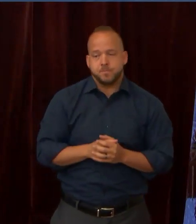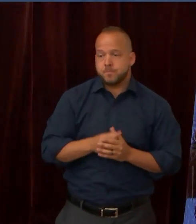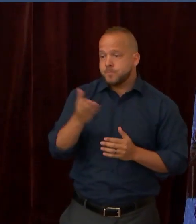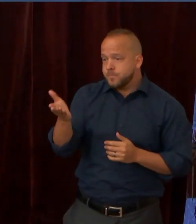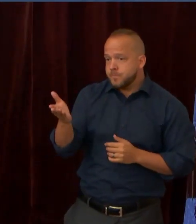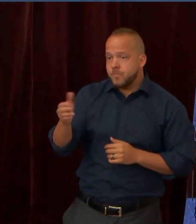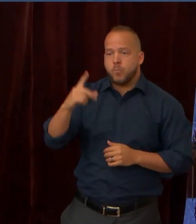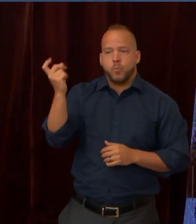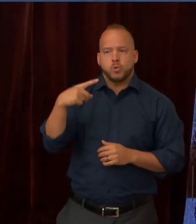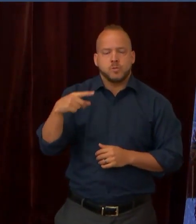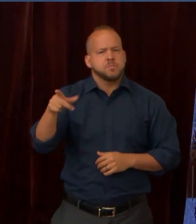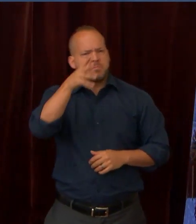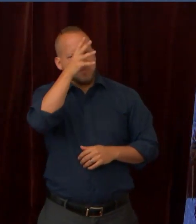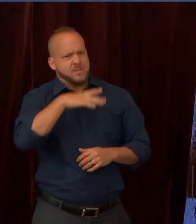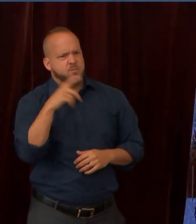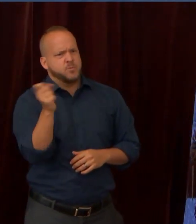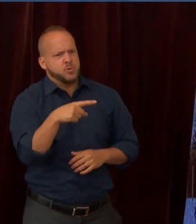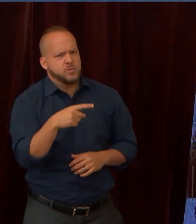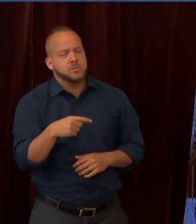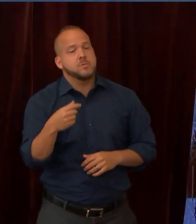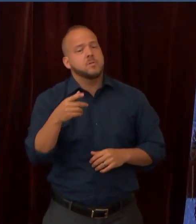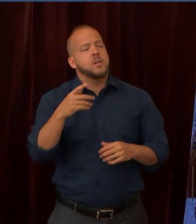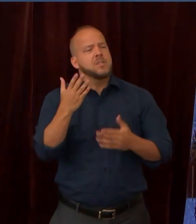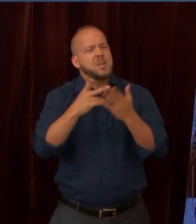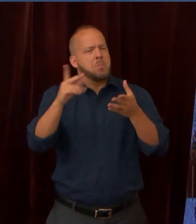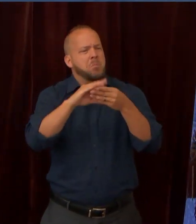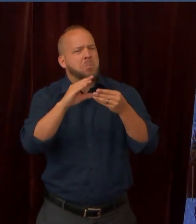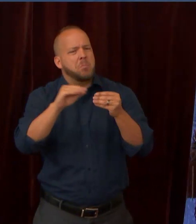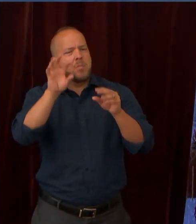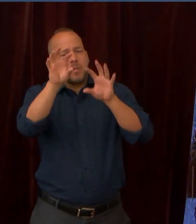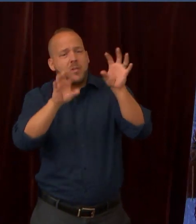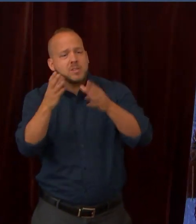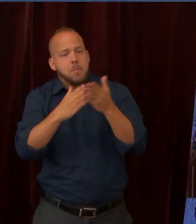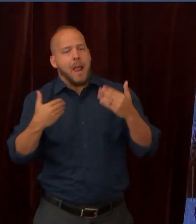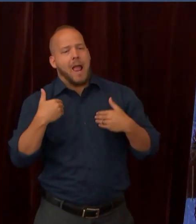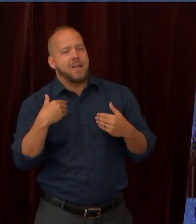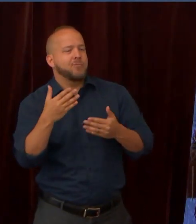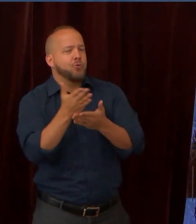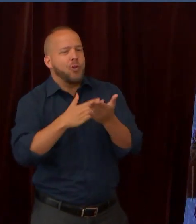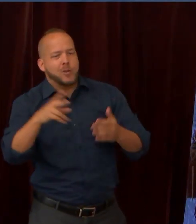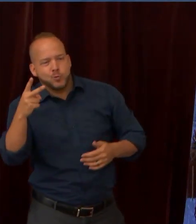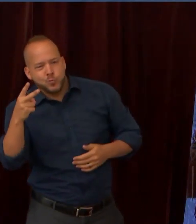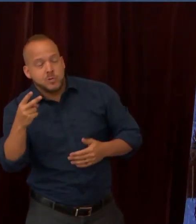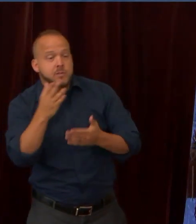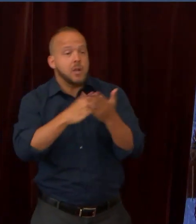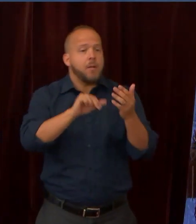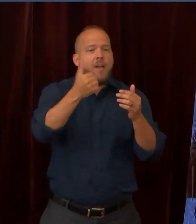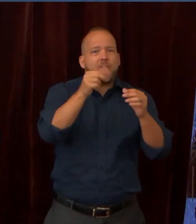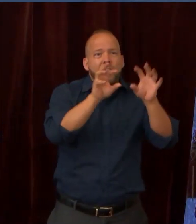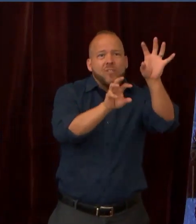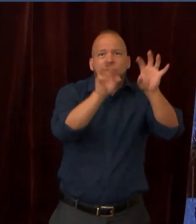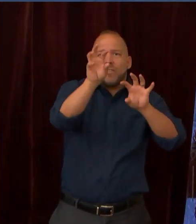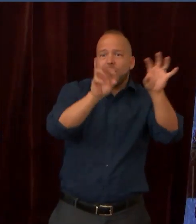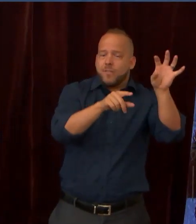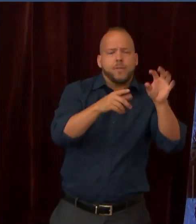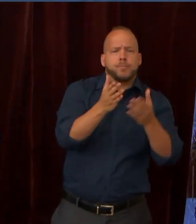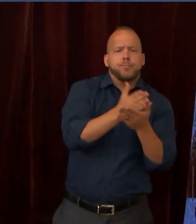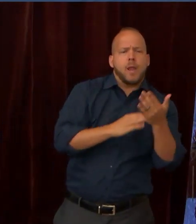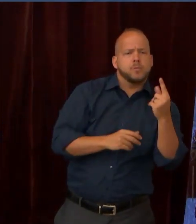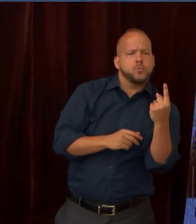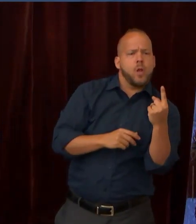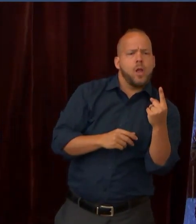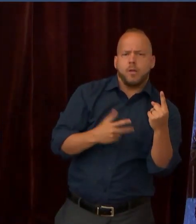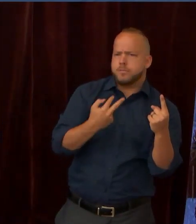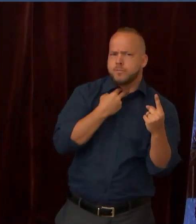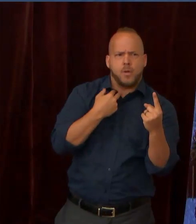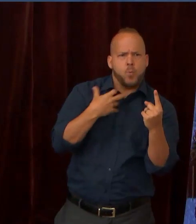on phase 1 without a date certain when they'll be allowed to move to phase 2. I'm wondering if we will get to a point when some counties are